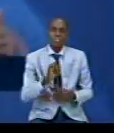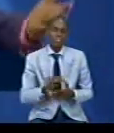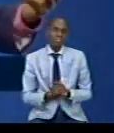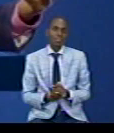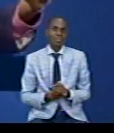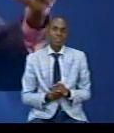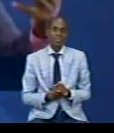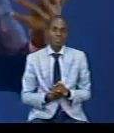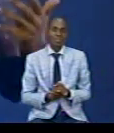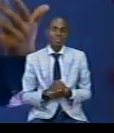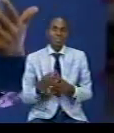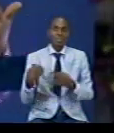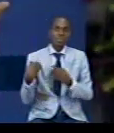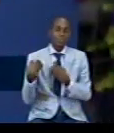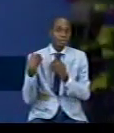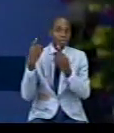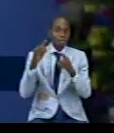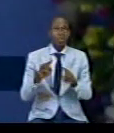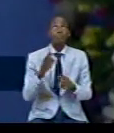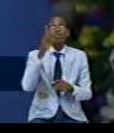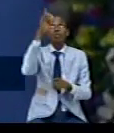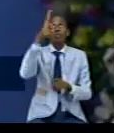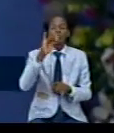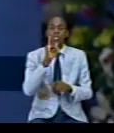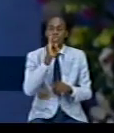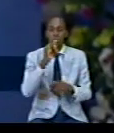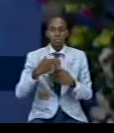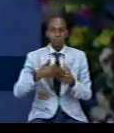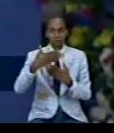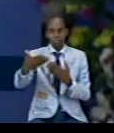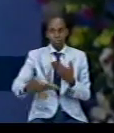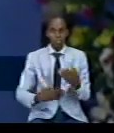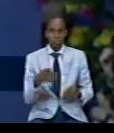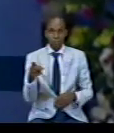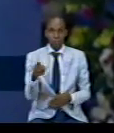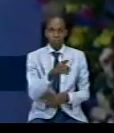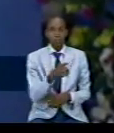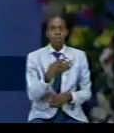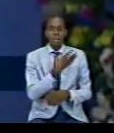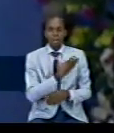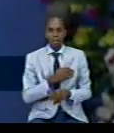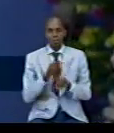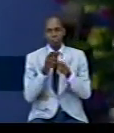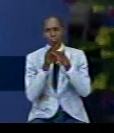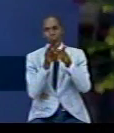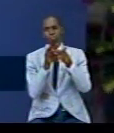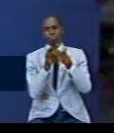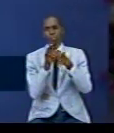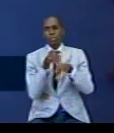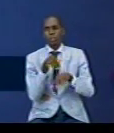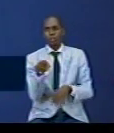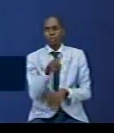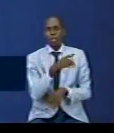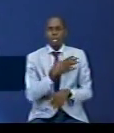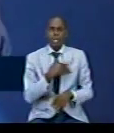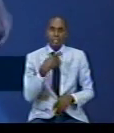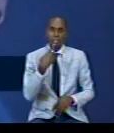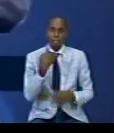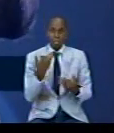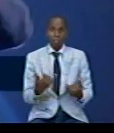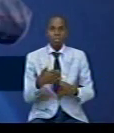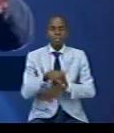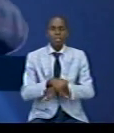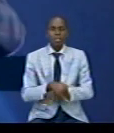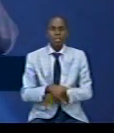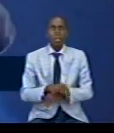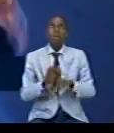since God is inviting you, and he looks at you, and he says, tonight, I want to dry